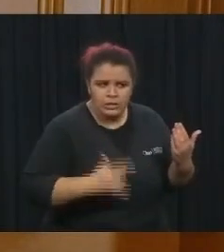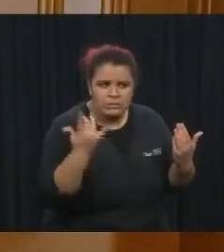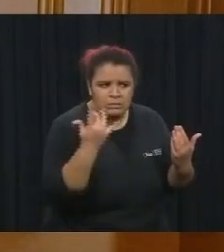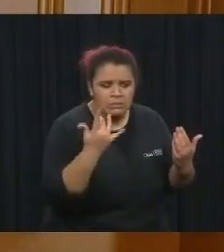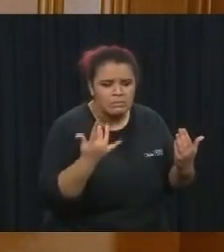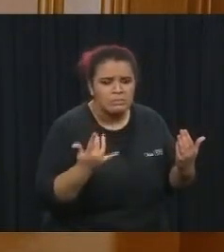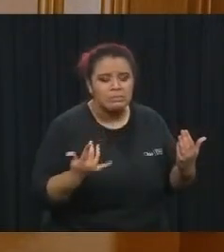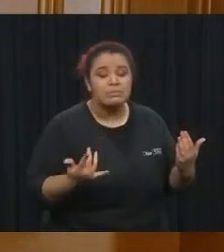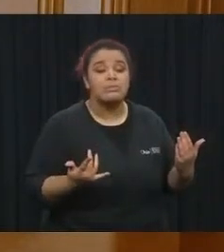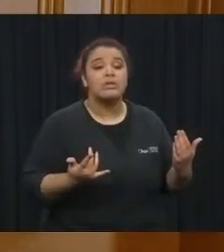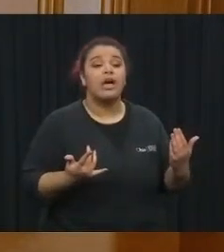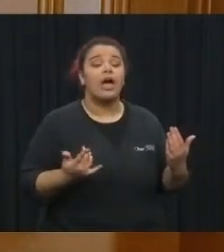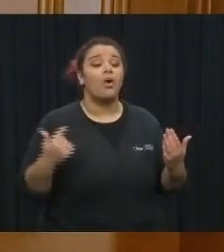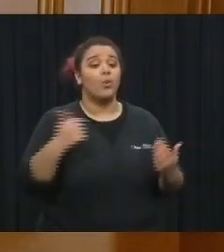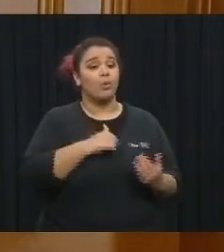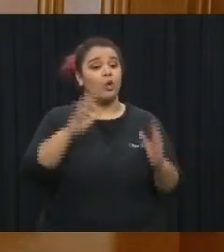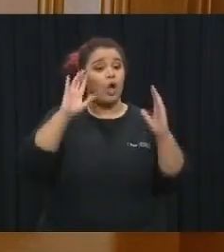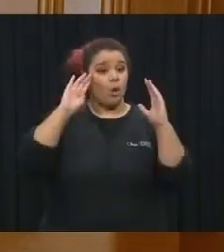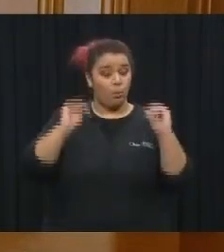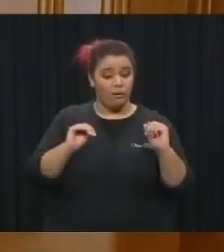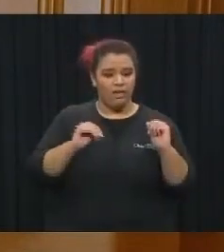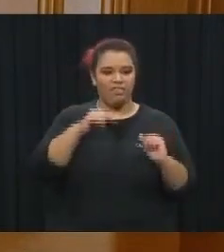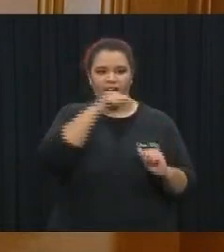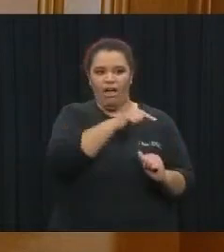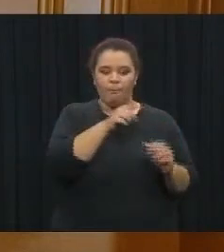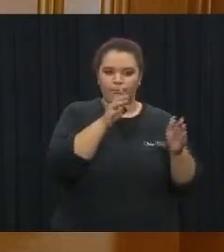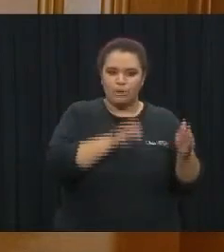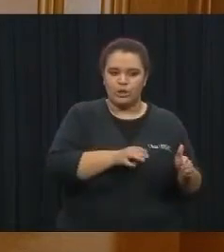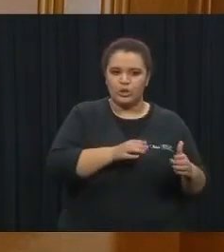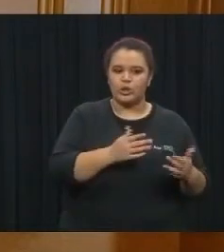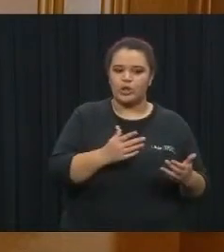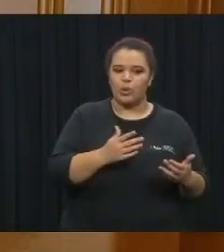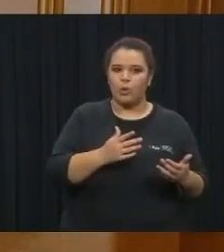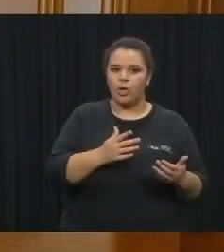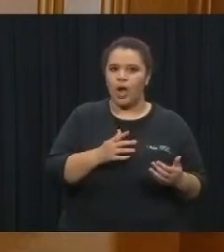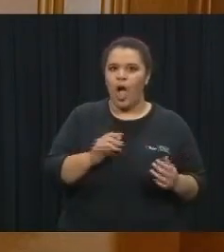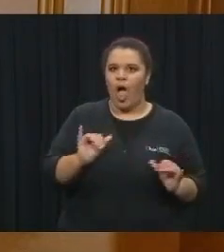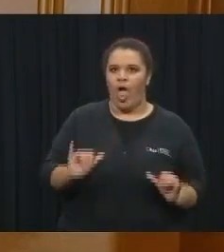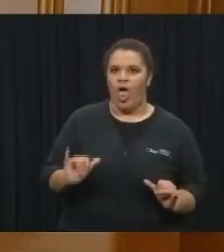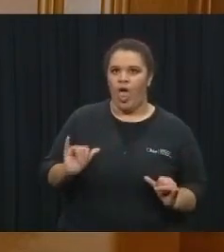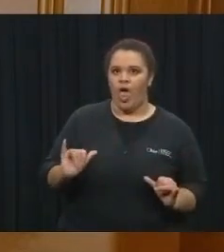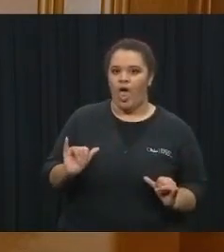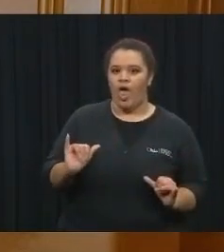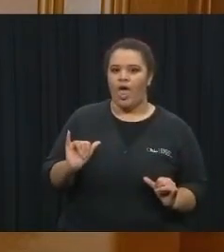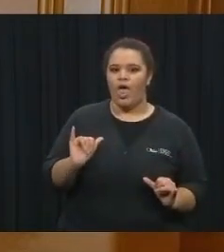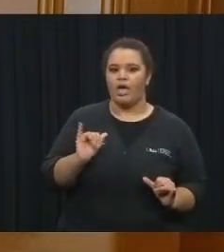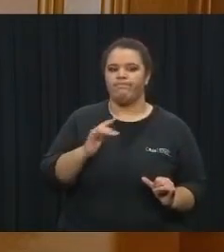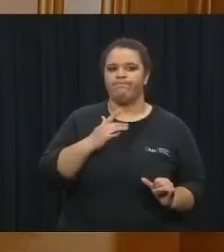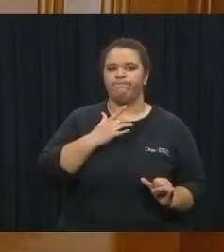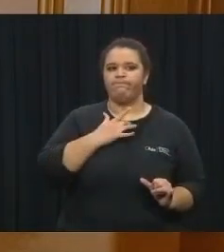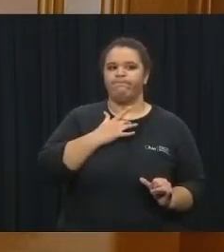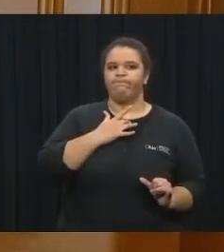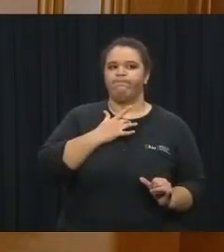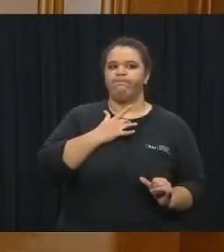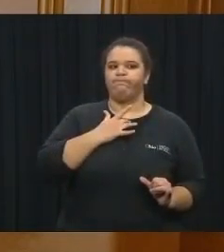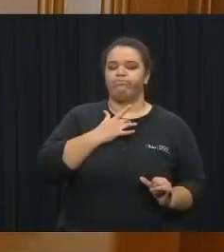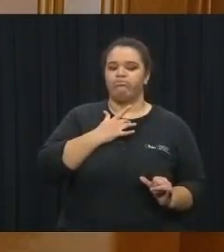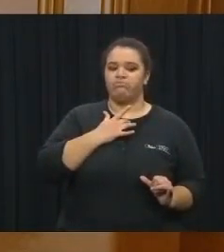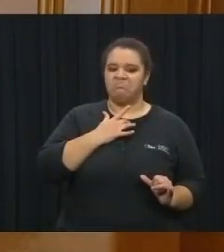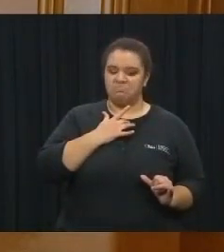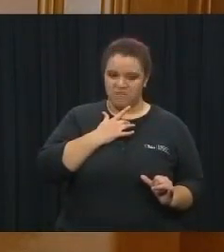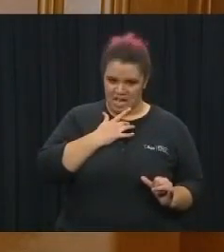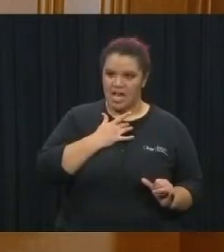on? And we would hope at that point the person would get it, and that activity would